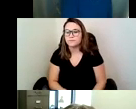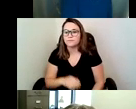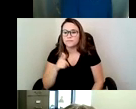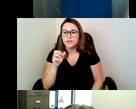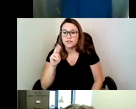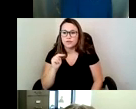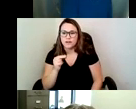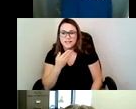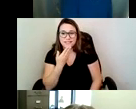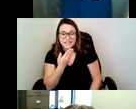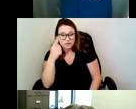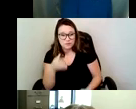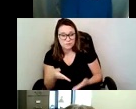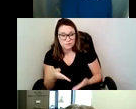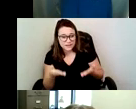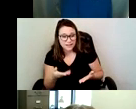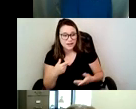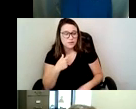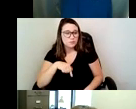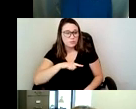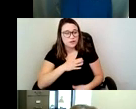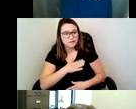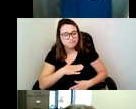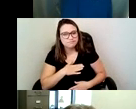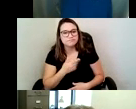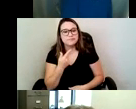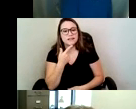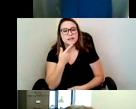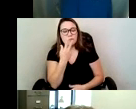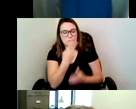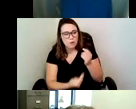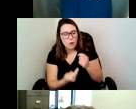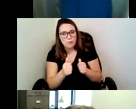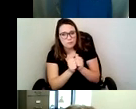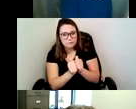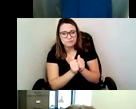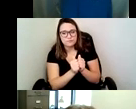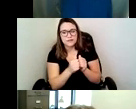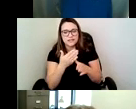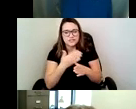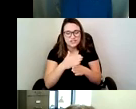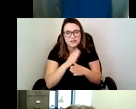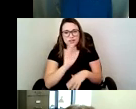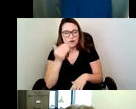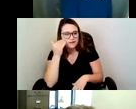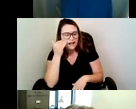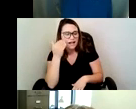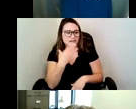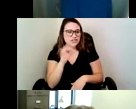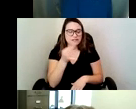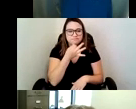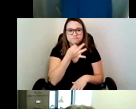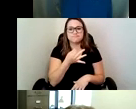here, JoAnne. We really appreciate both you and Natalie sharing your knowledge and expertise and all these wonderful resources that you provide